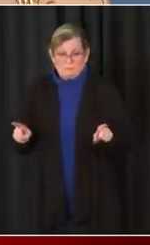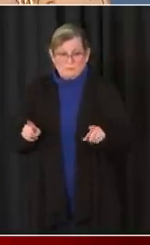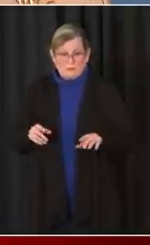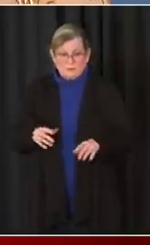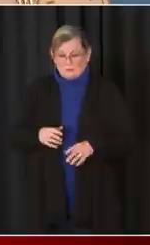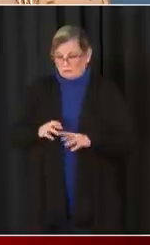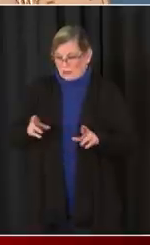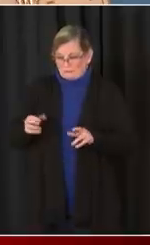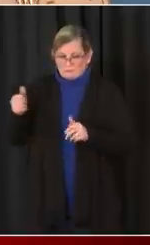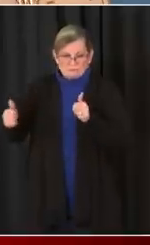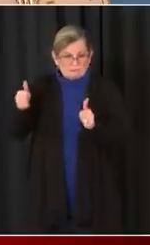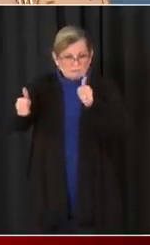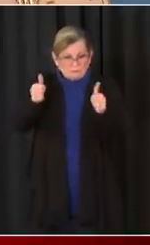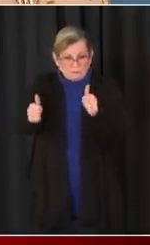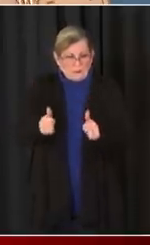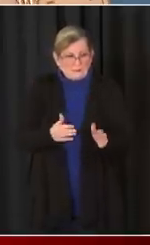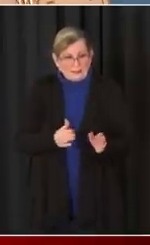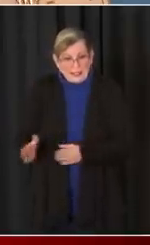example, that